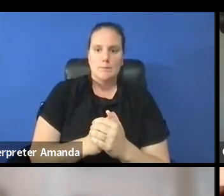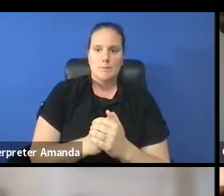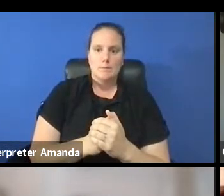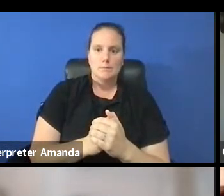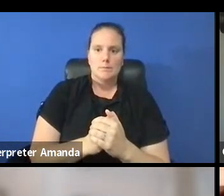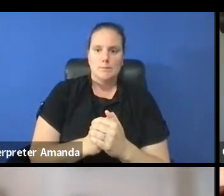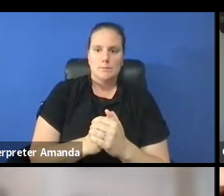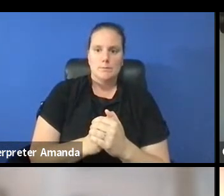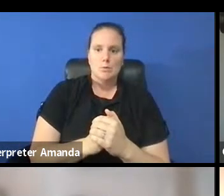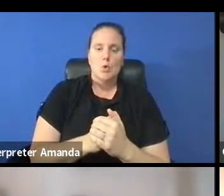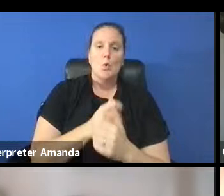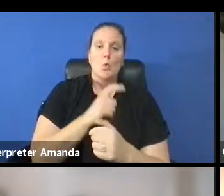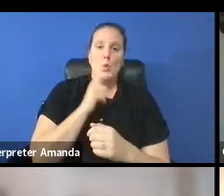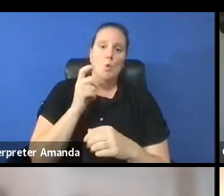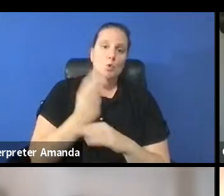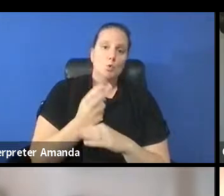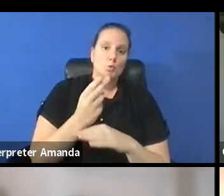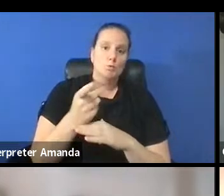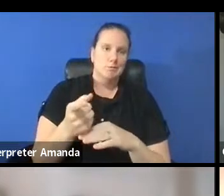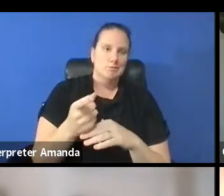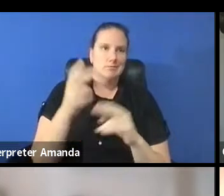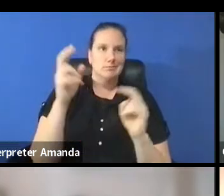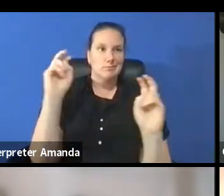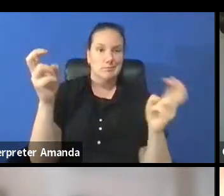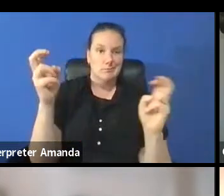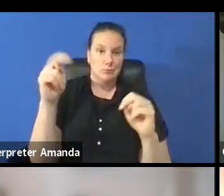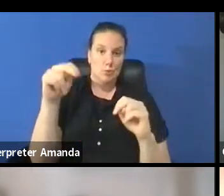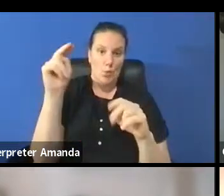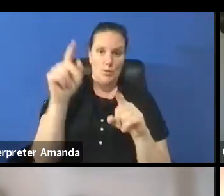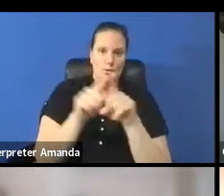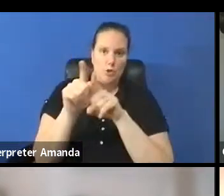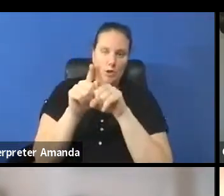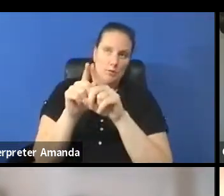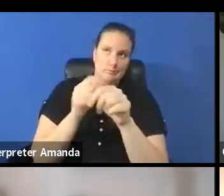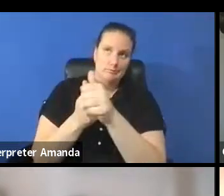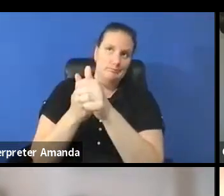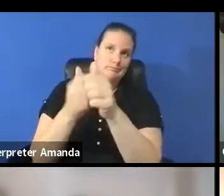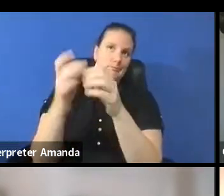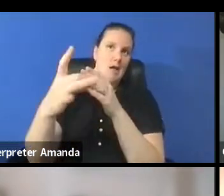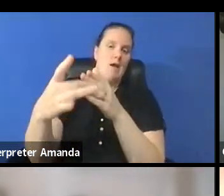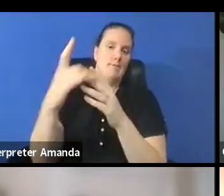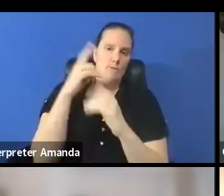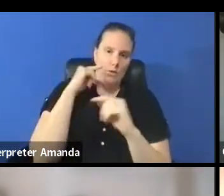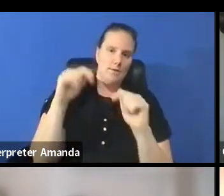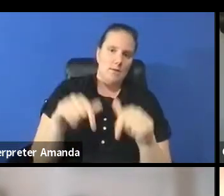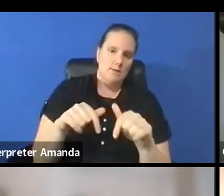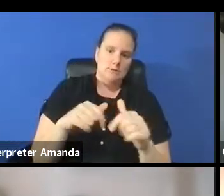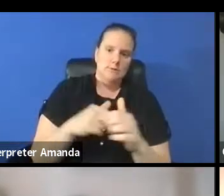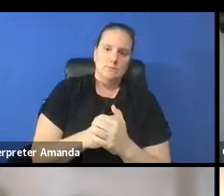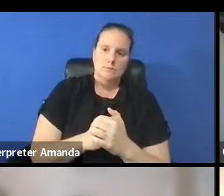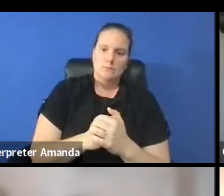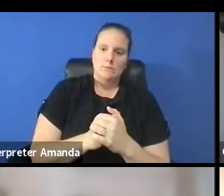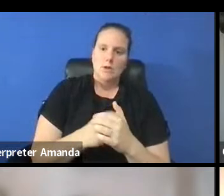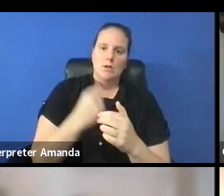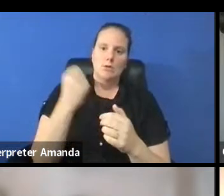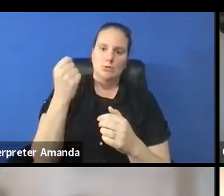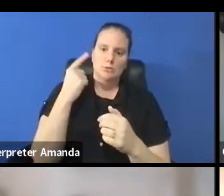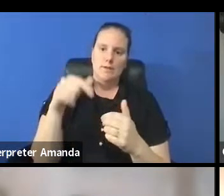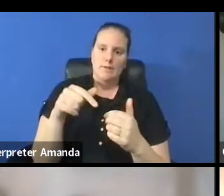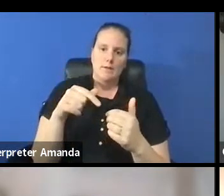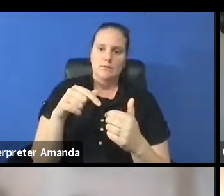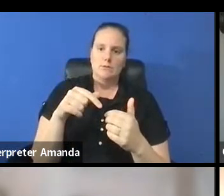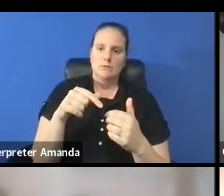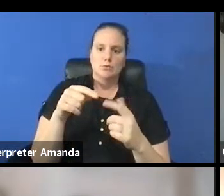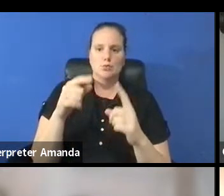who is to use this as a guiding North Star, if you will, and understand our reach as a program on how